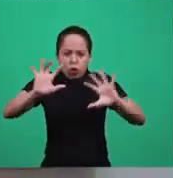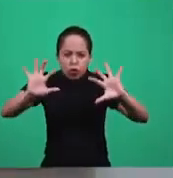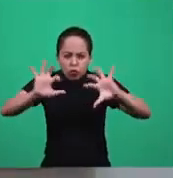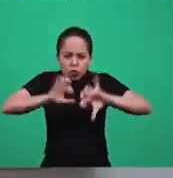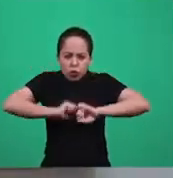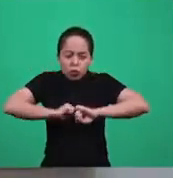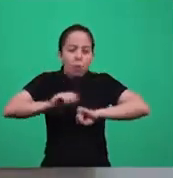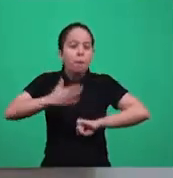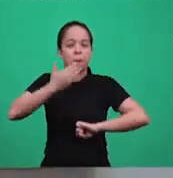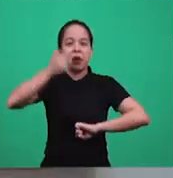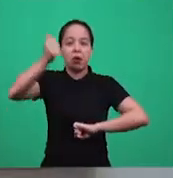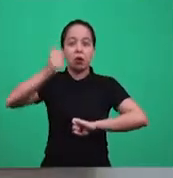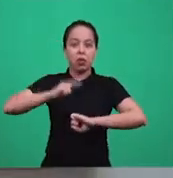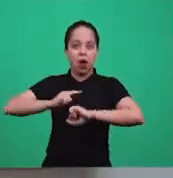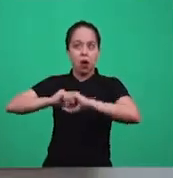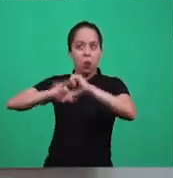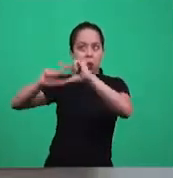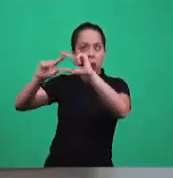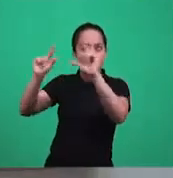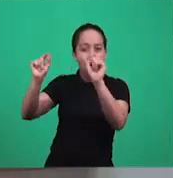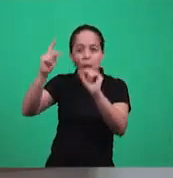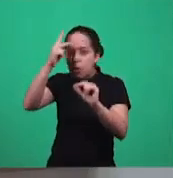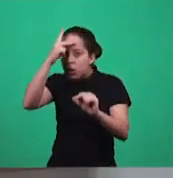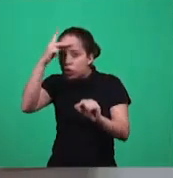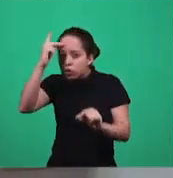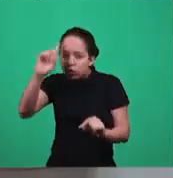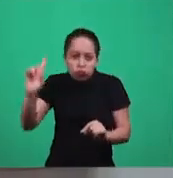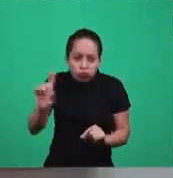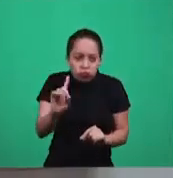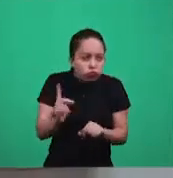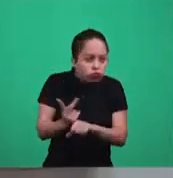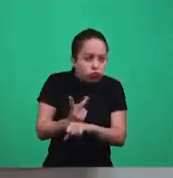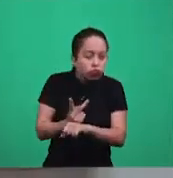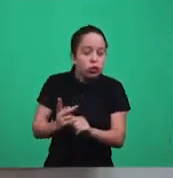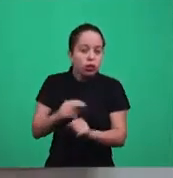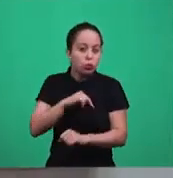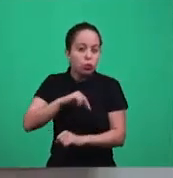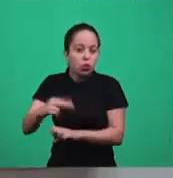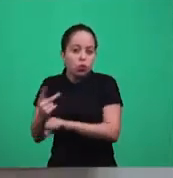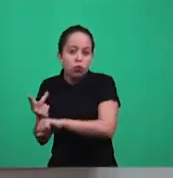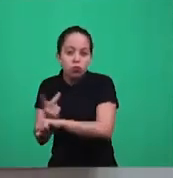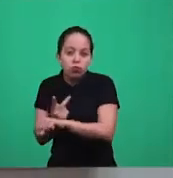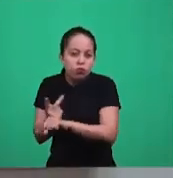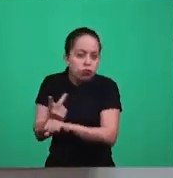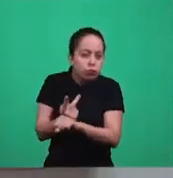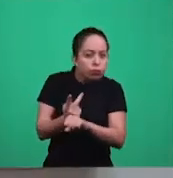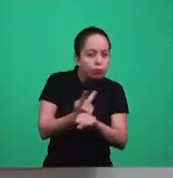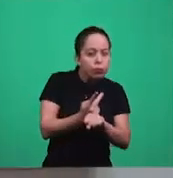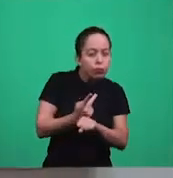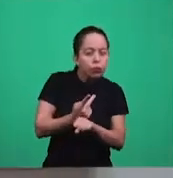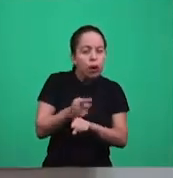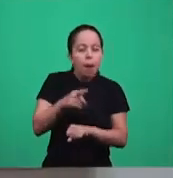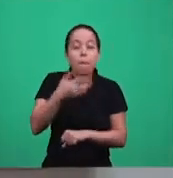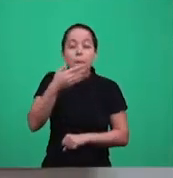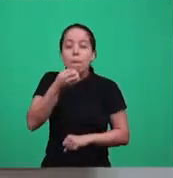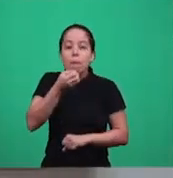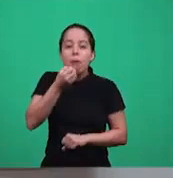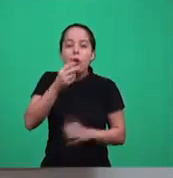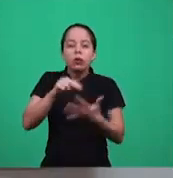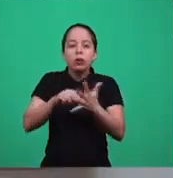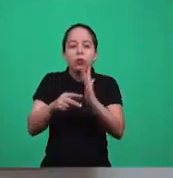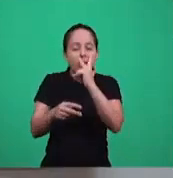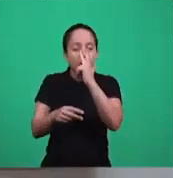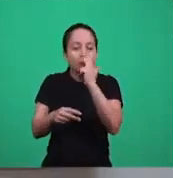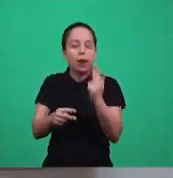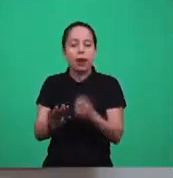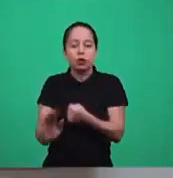could walk and nobody would know it was him that was seeking something that was from his